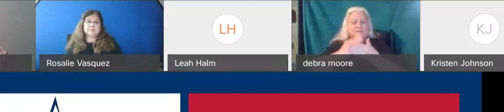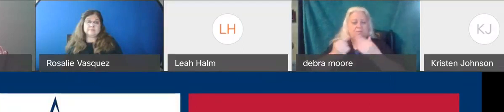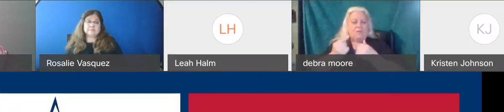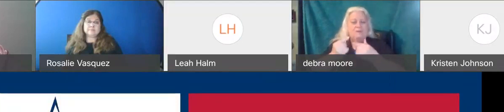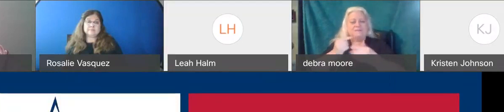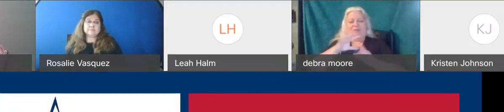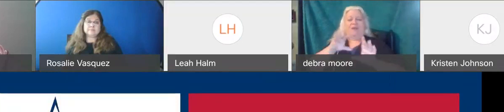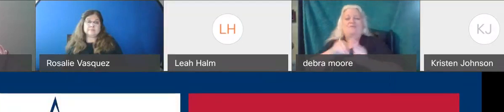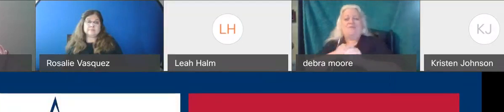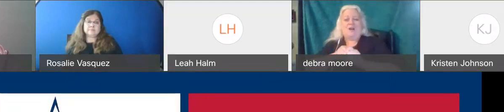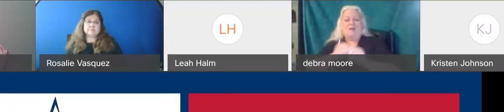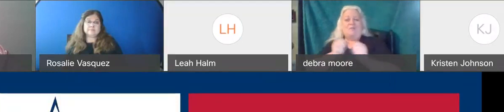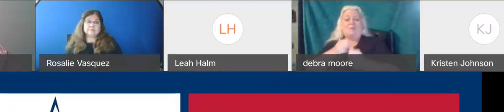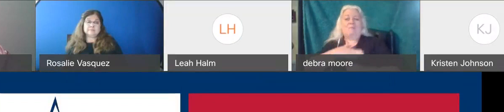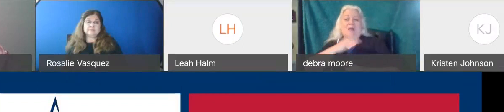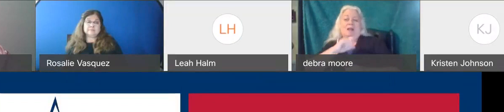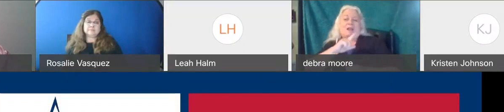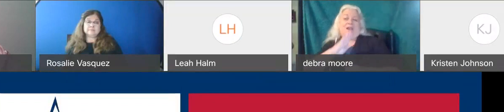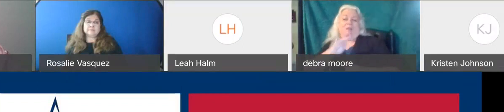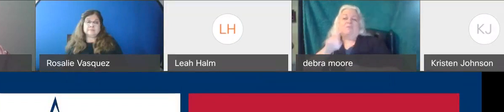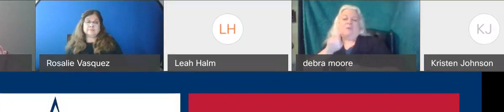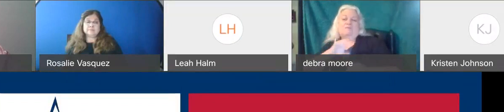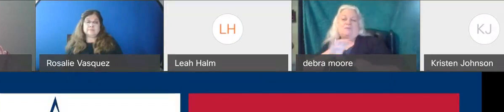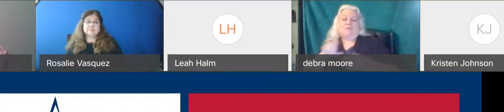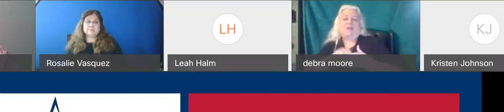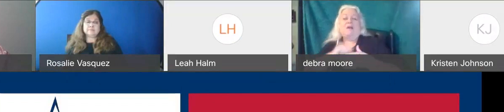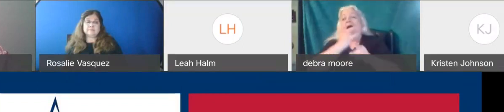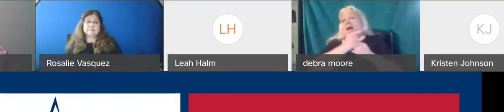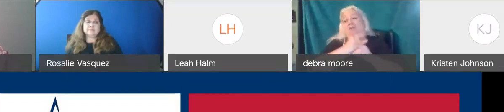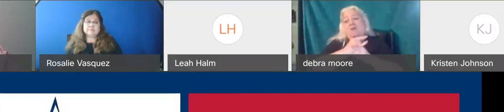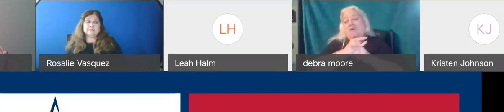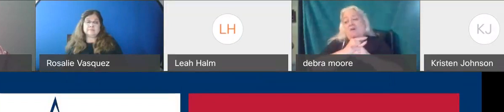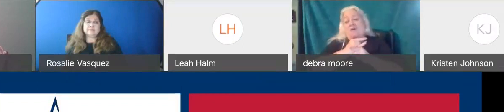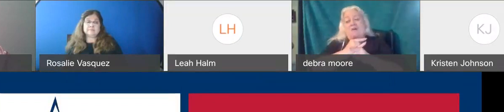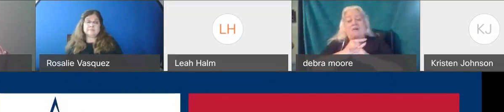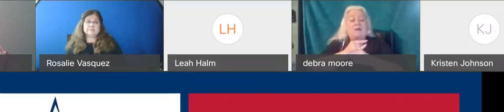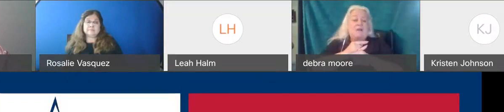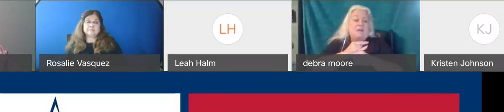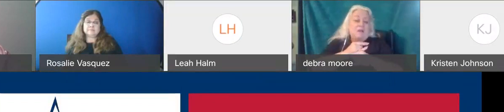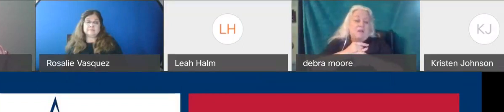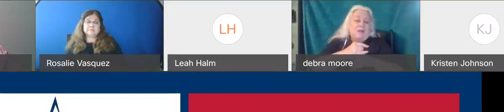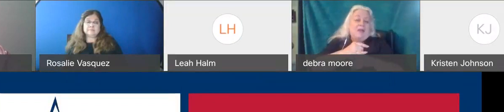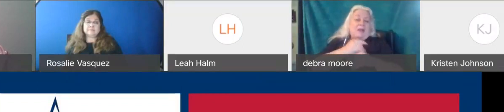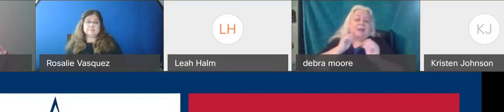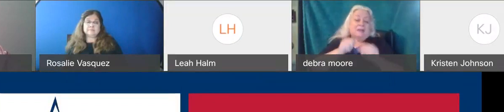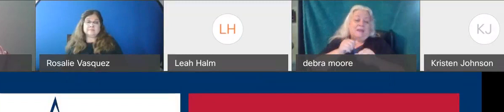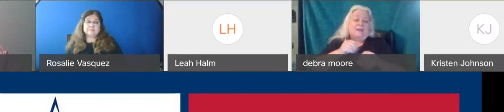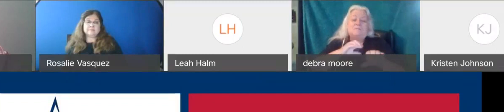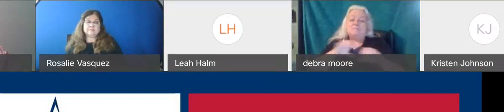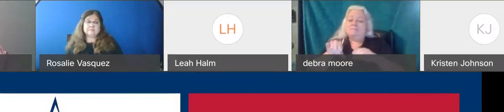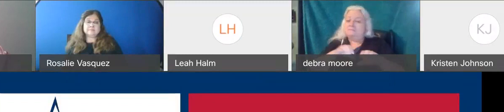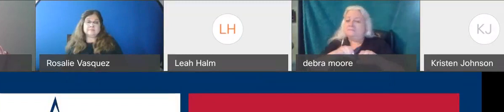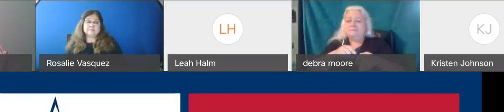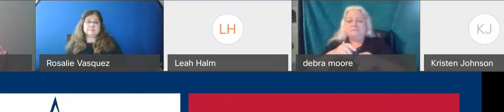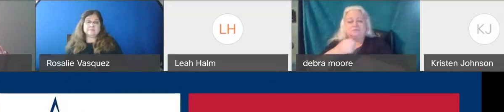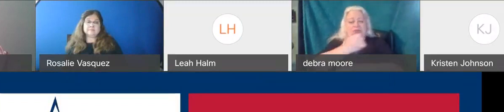initiation. And it can involve alcohol consumption or ritualized pain endurance. Hazing has led to deaths on